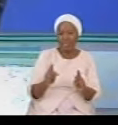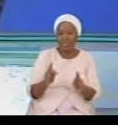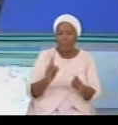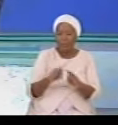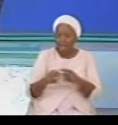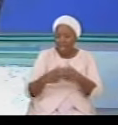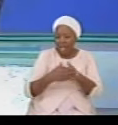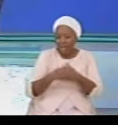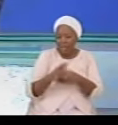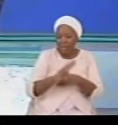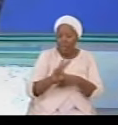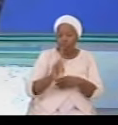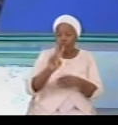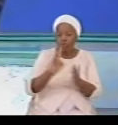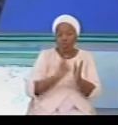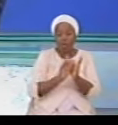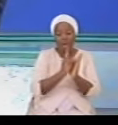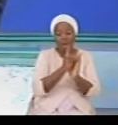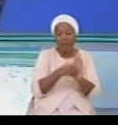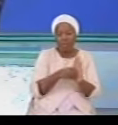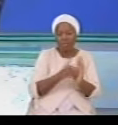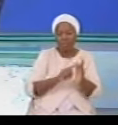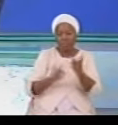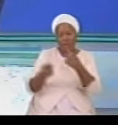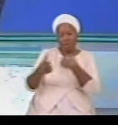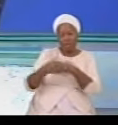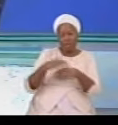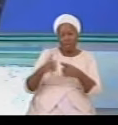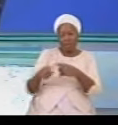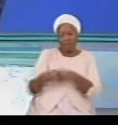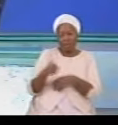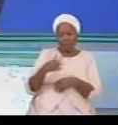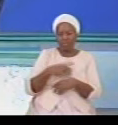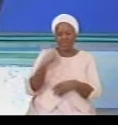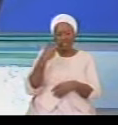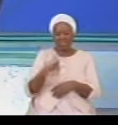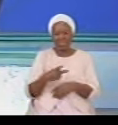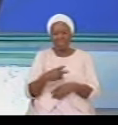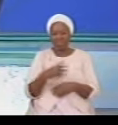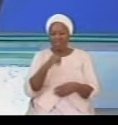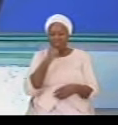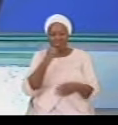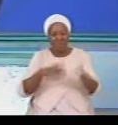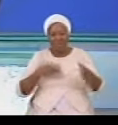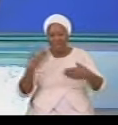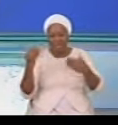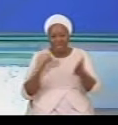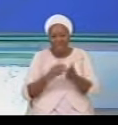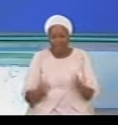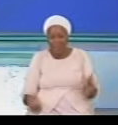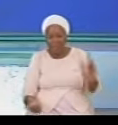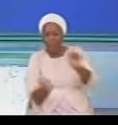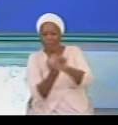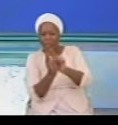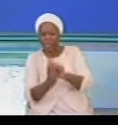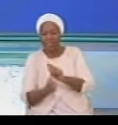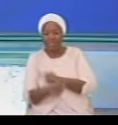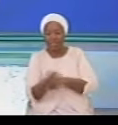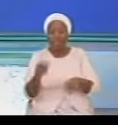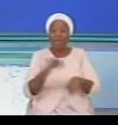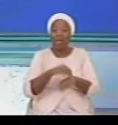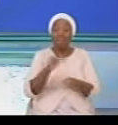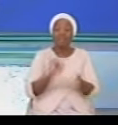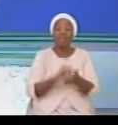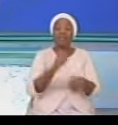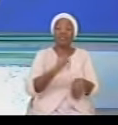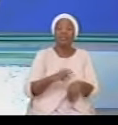about 2 hours, they've come to their limit. If you meet them at that time,